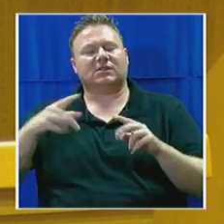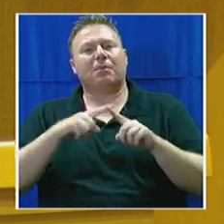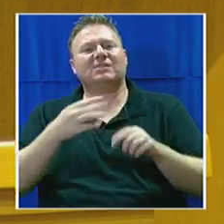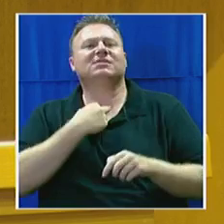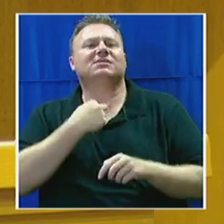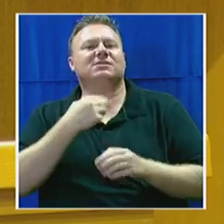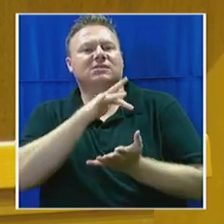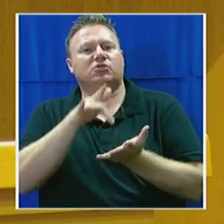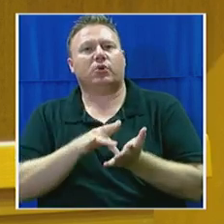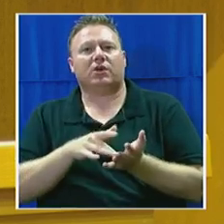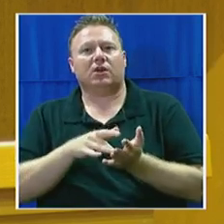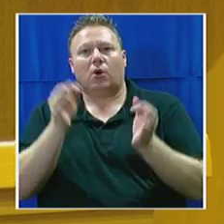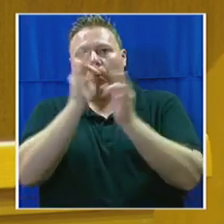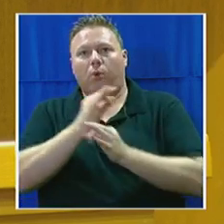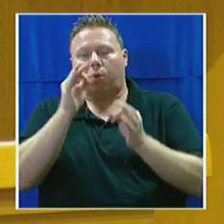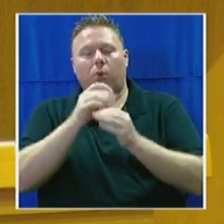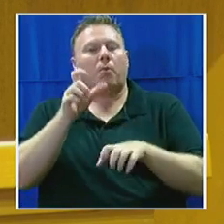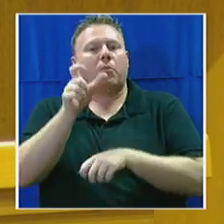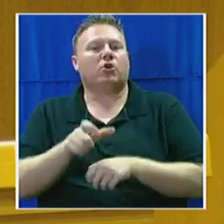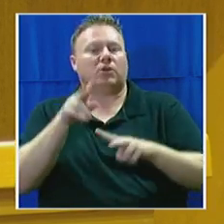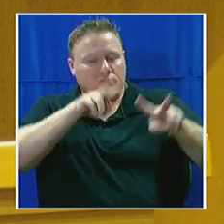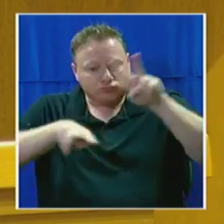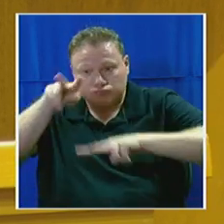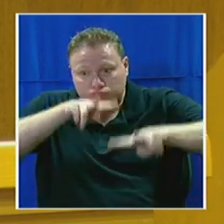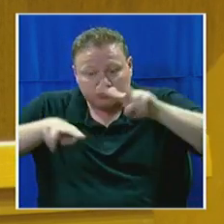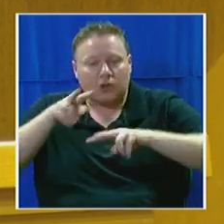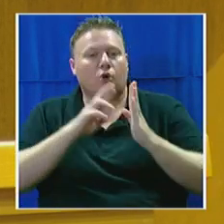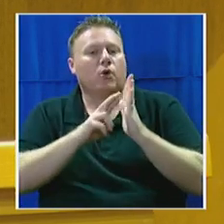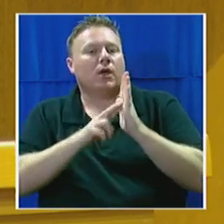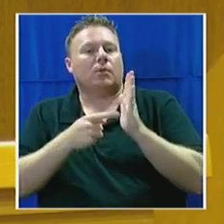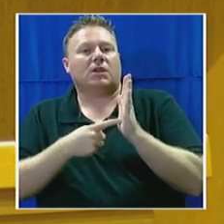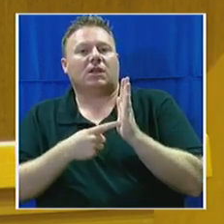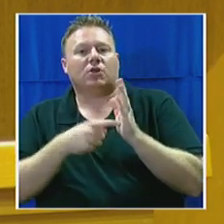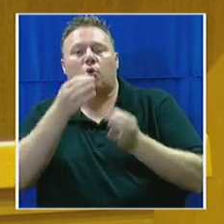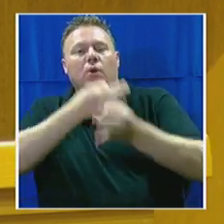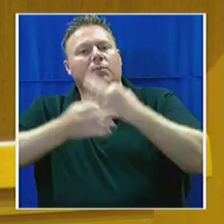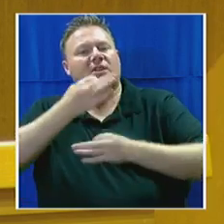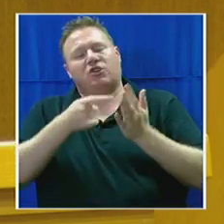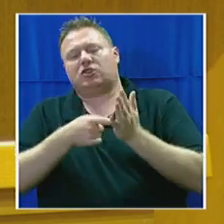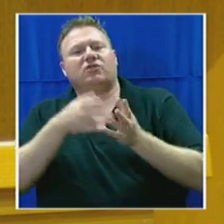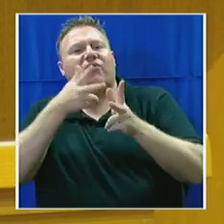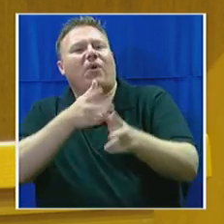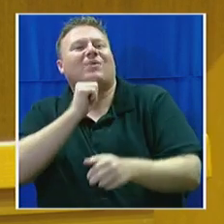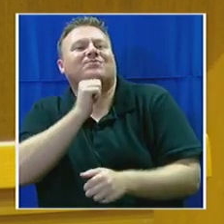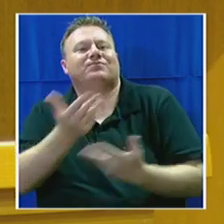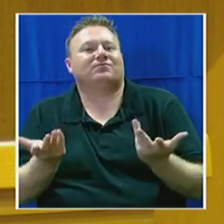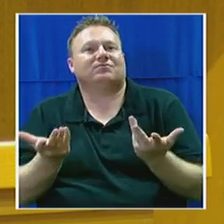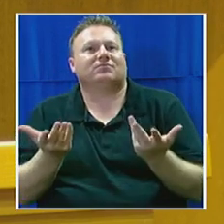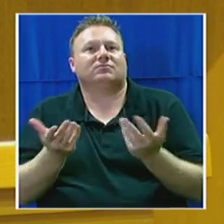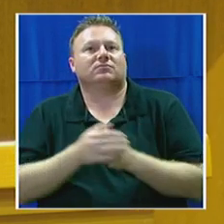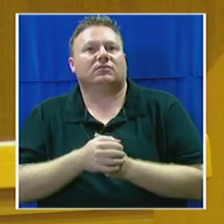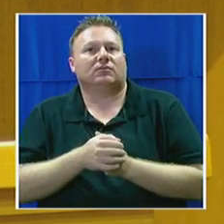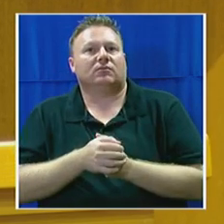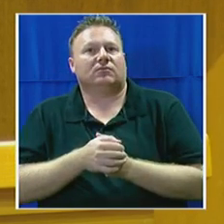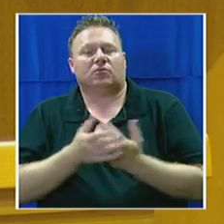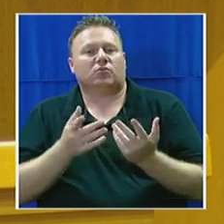that no one is monitoring the recommendation from SIU offices. So the recommendations are just gathering